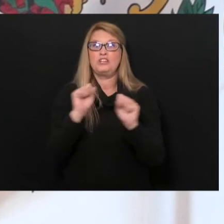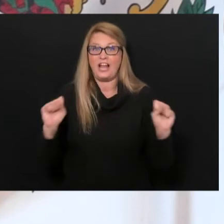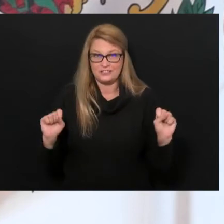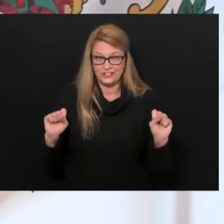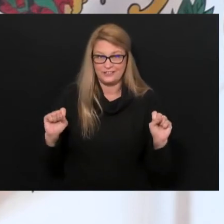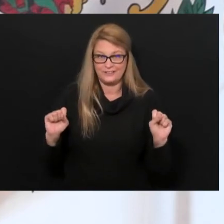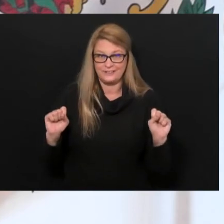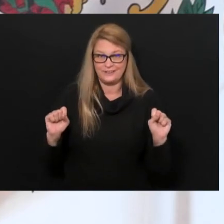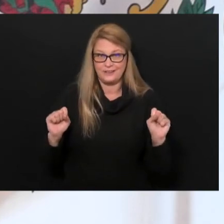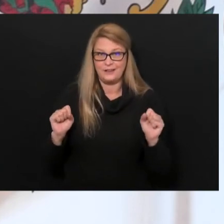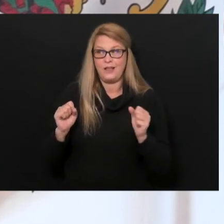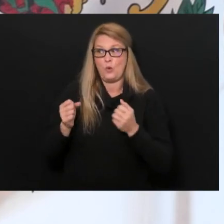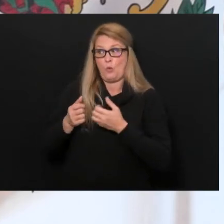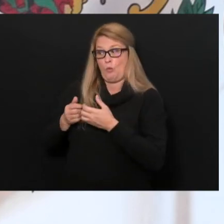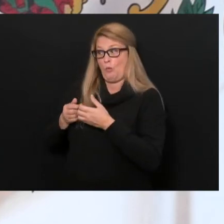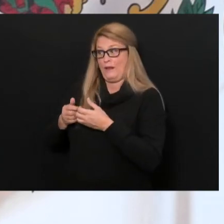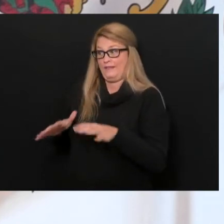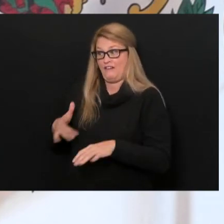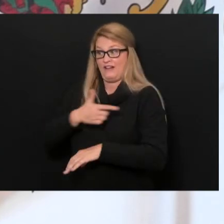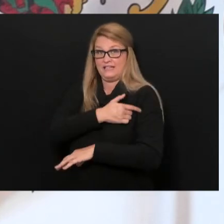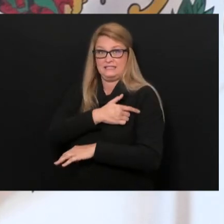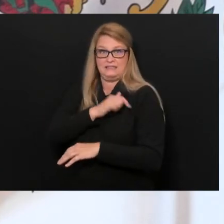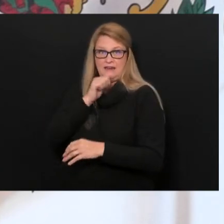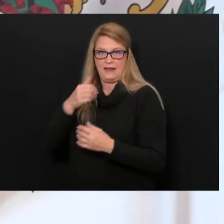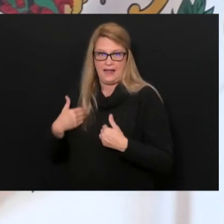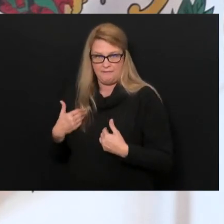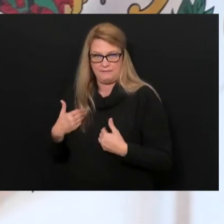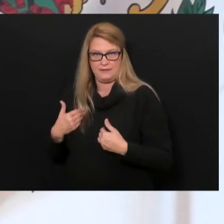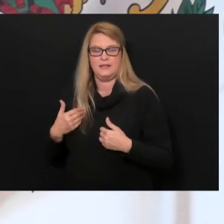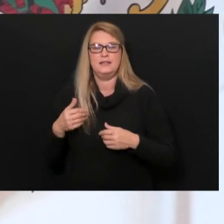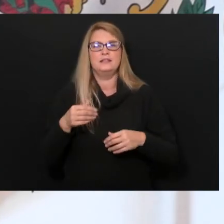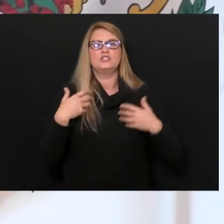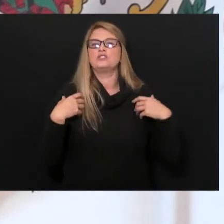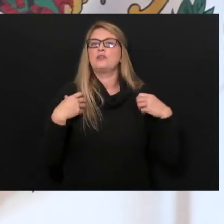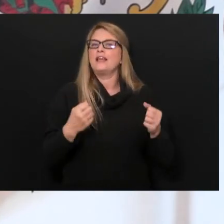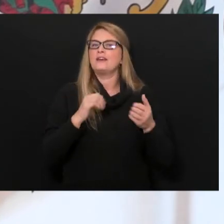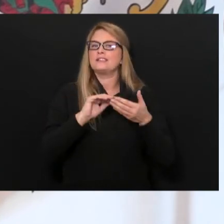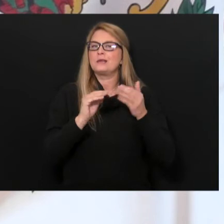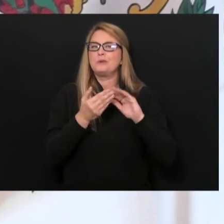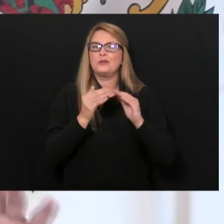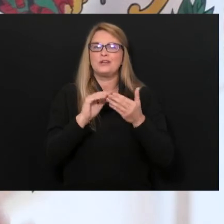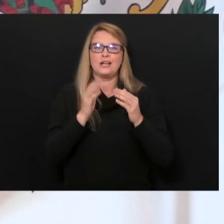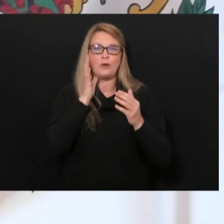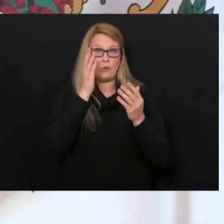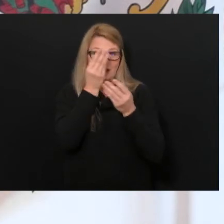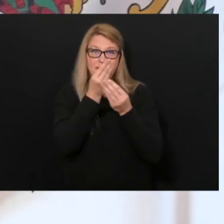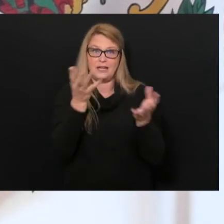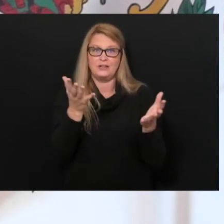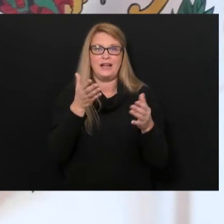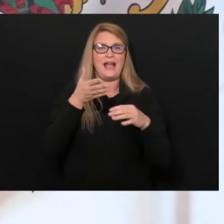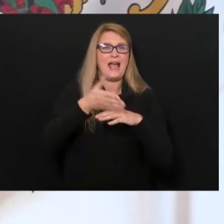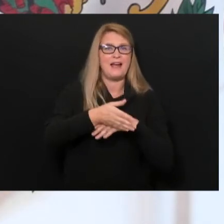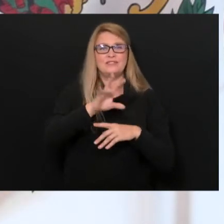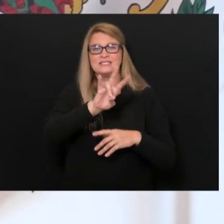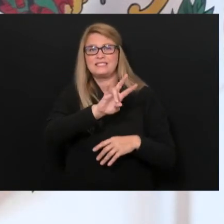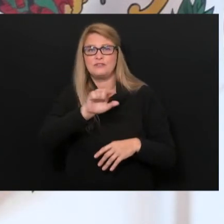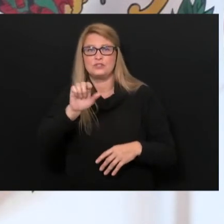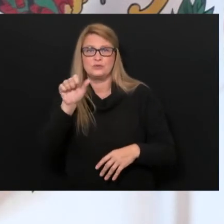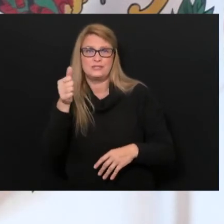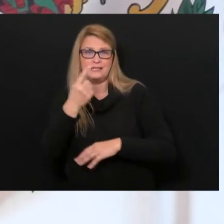no vaccination. And most generally, the health community will tell you that after 7 to 10 days of the